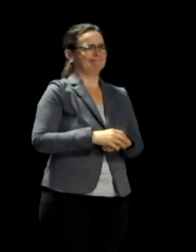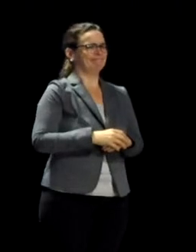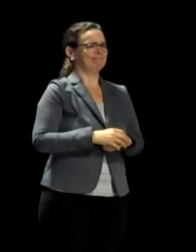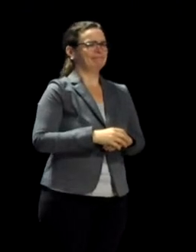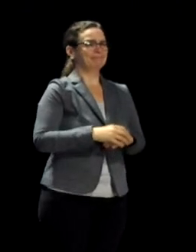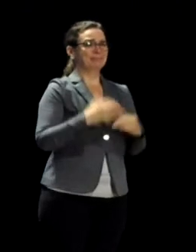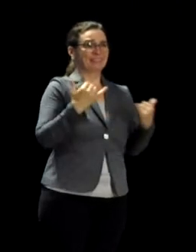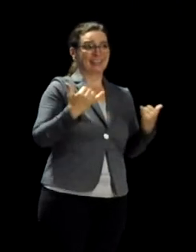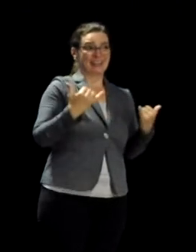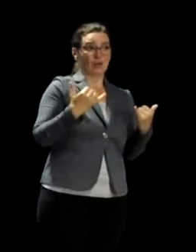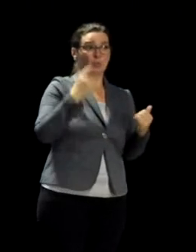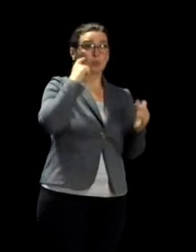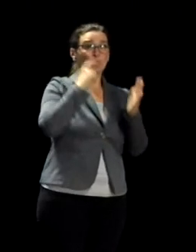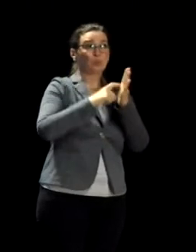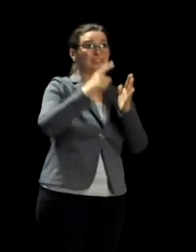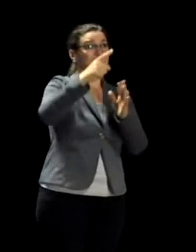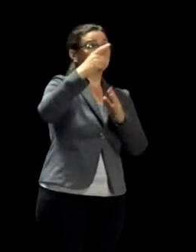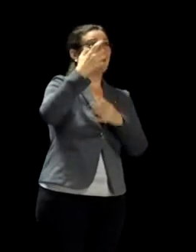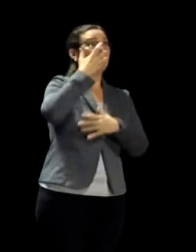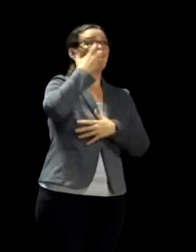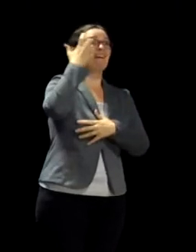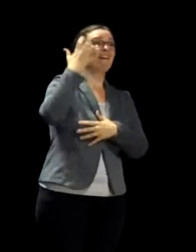respiratory virus attacking our community.